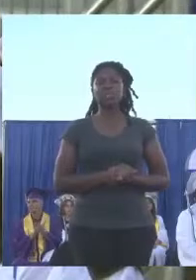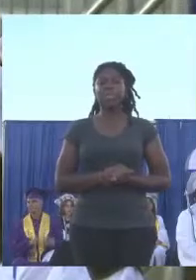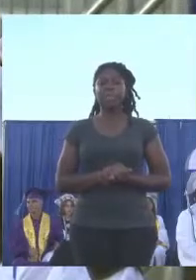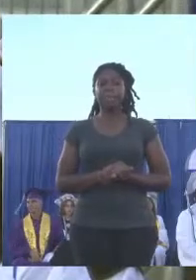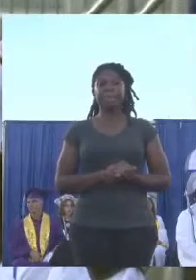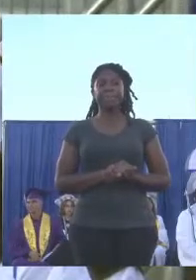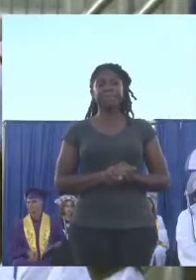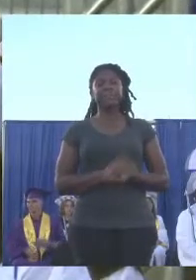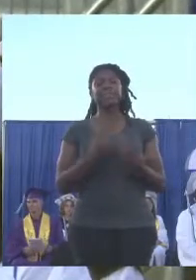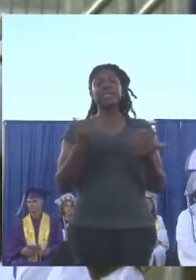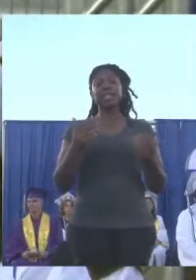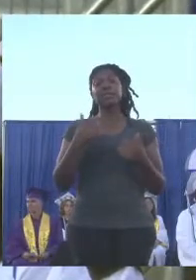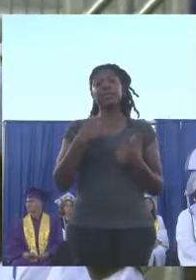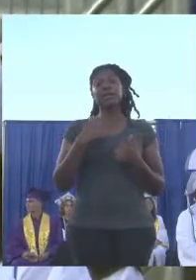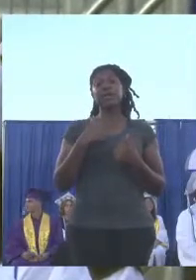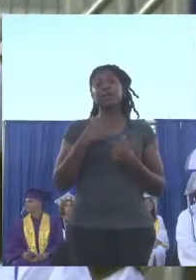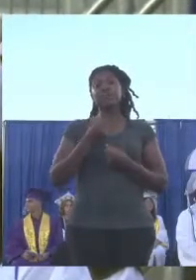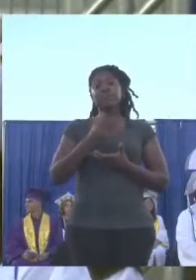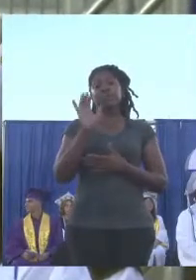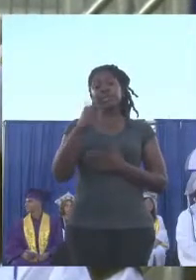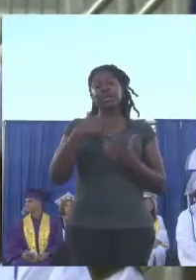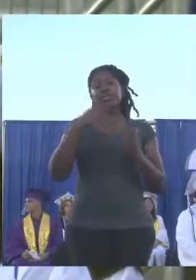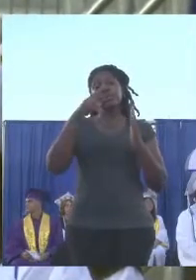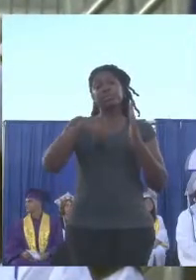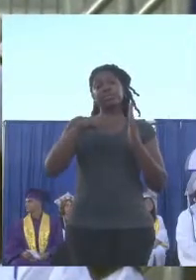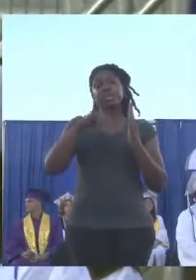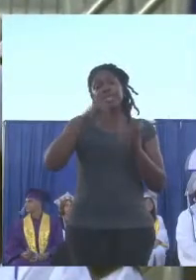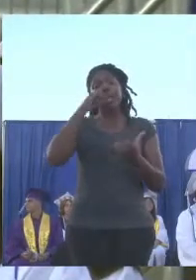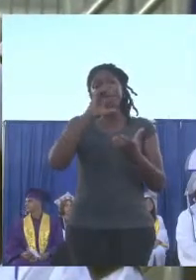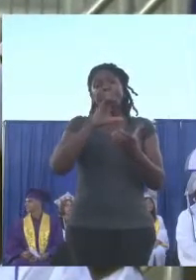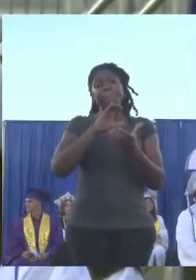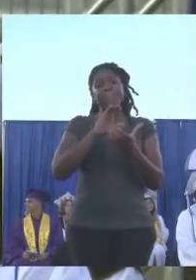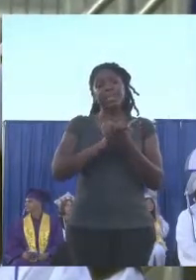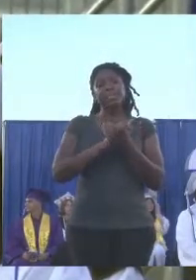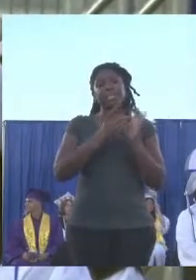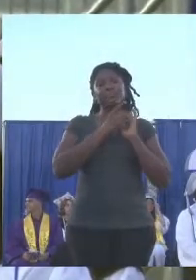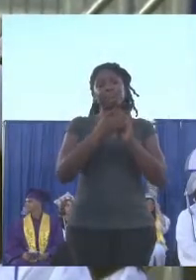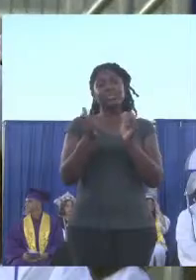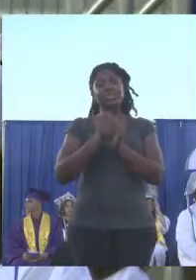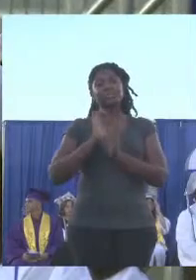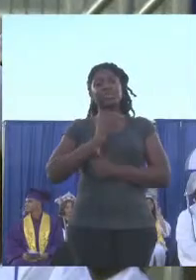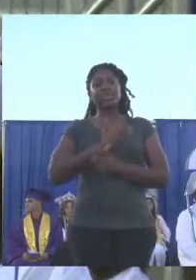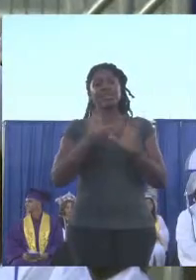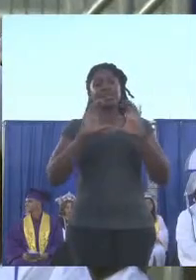I will now read a poem that I believe reflects the class of 2023.